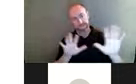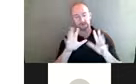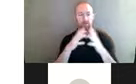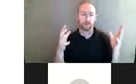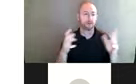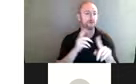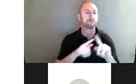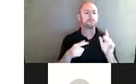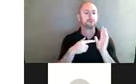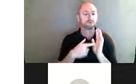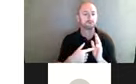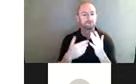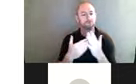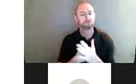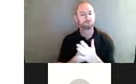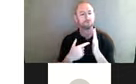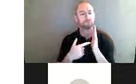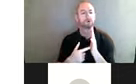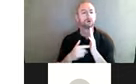the sort of new model